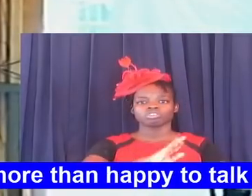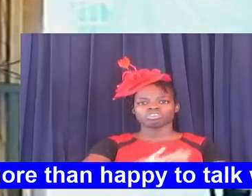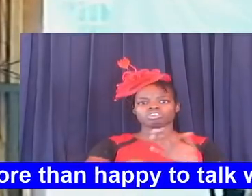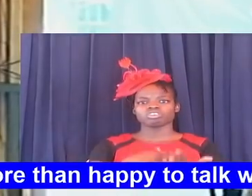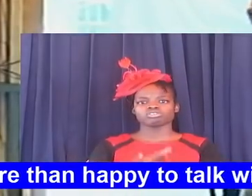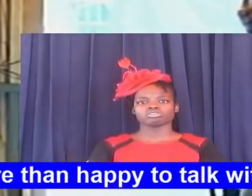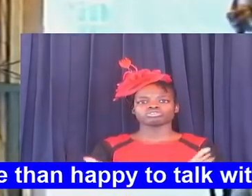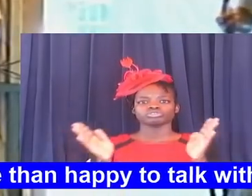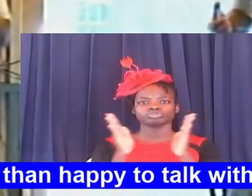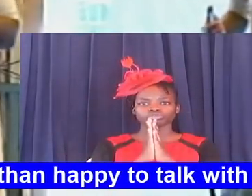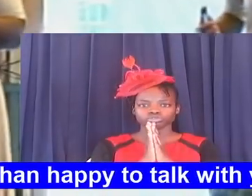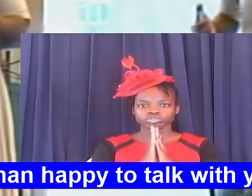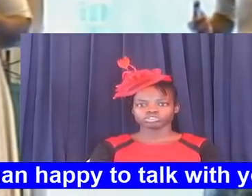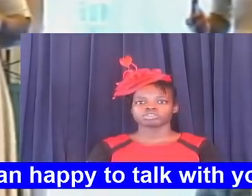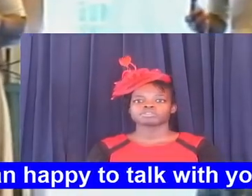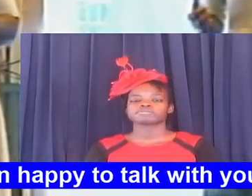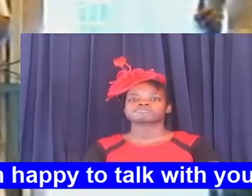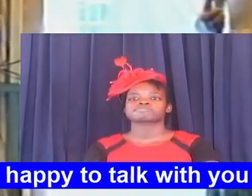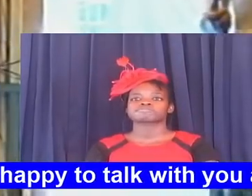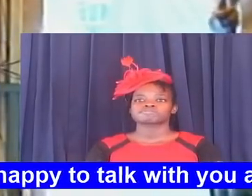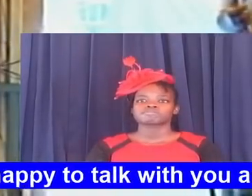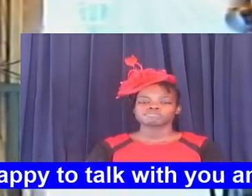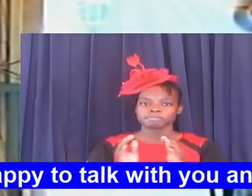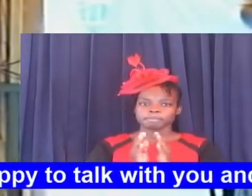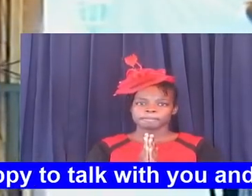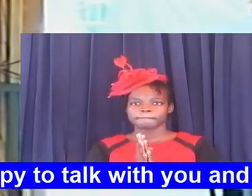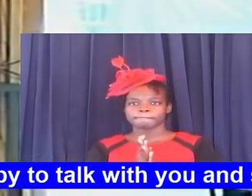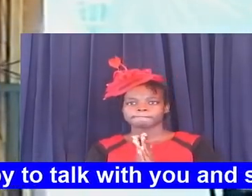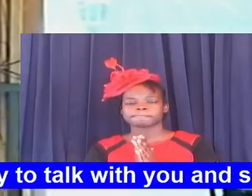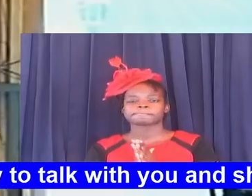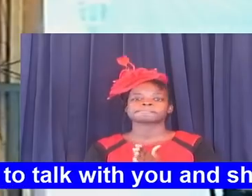Before we close, let's just make a commitment to God to walk holy.